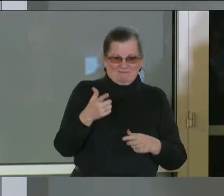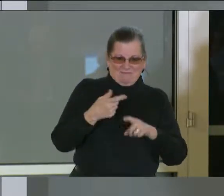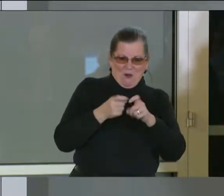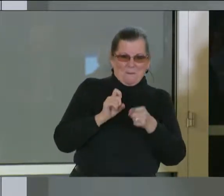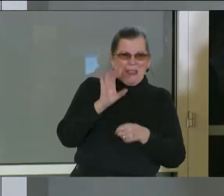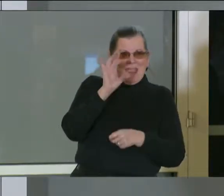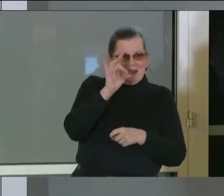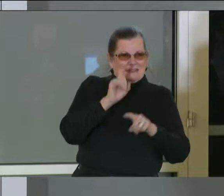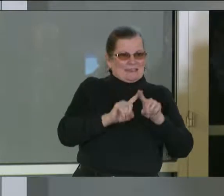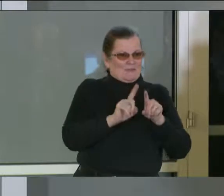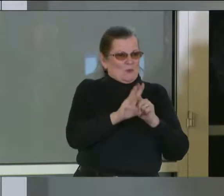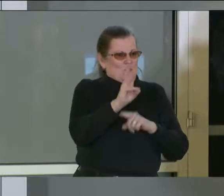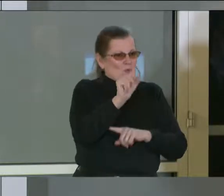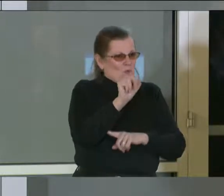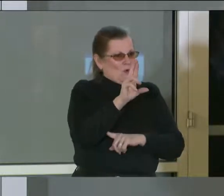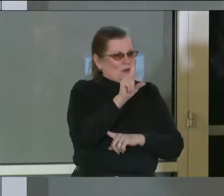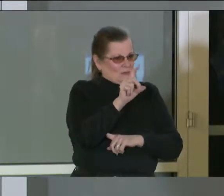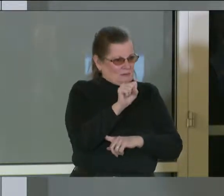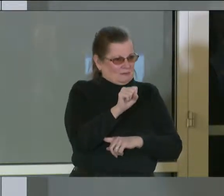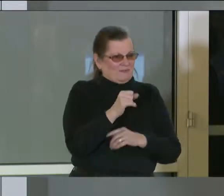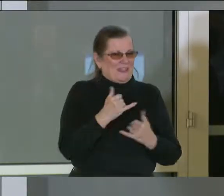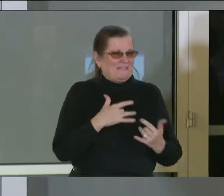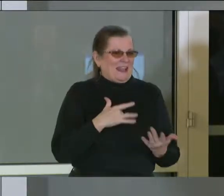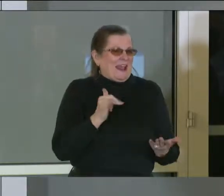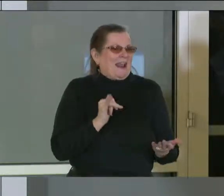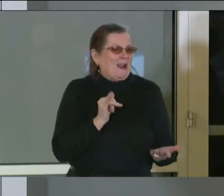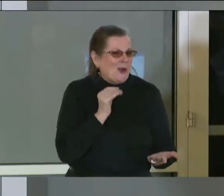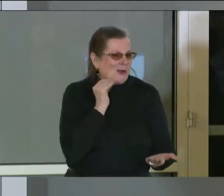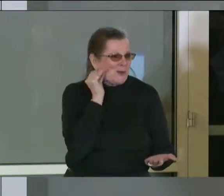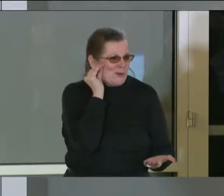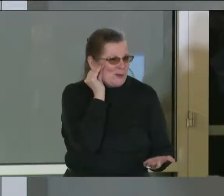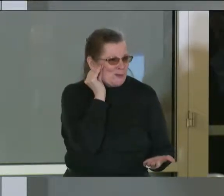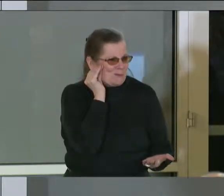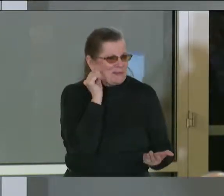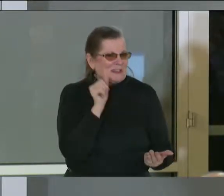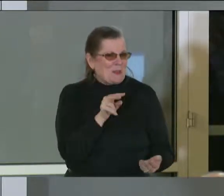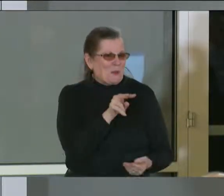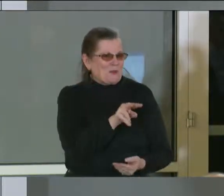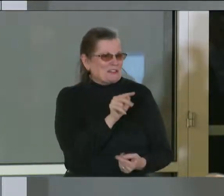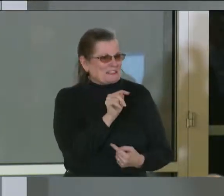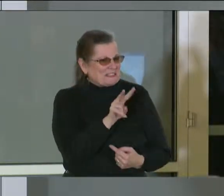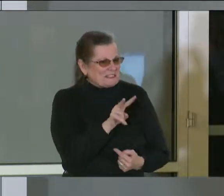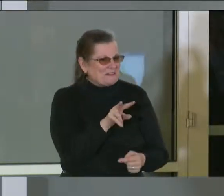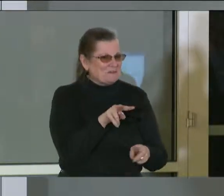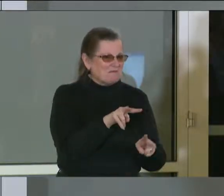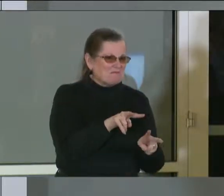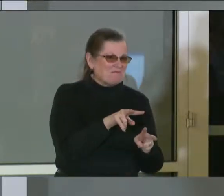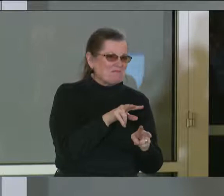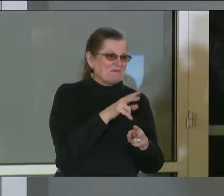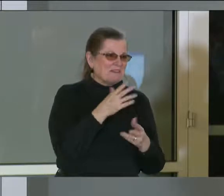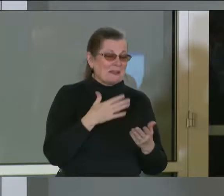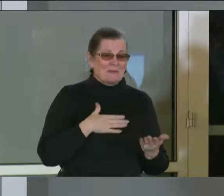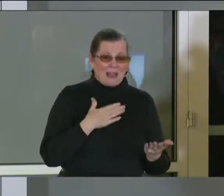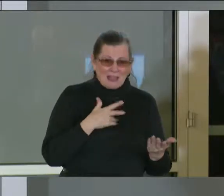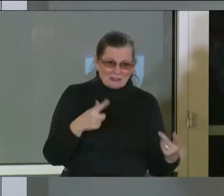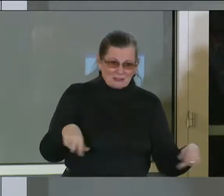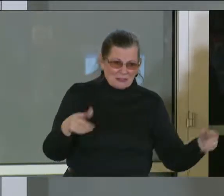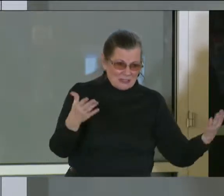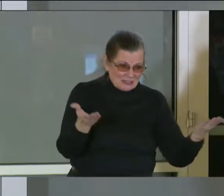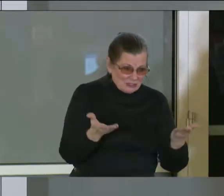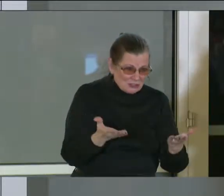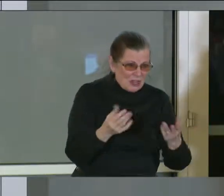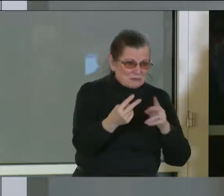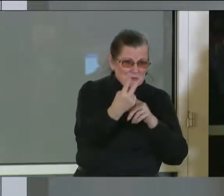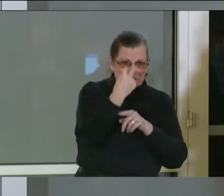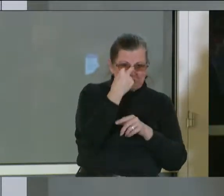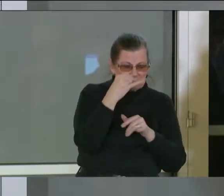at home or online. So we're excited for you all to be joining us and sharing your budget priorities with us this evening. We're going to go to our next